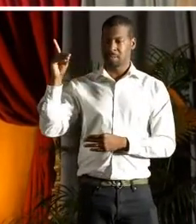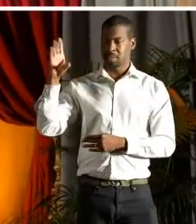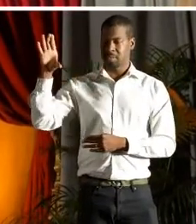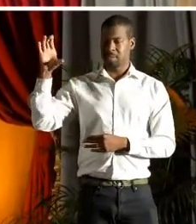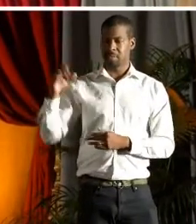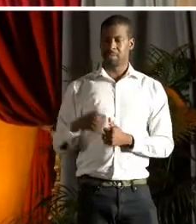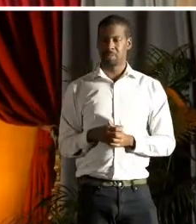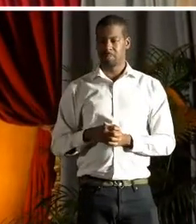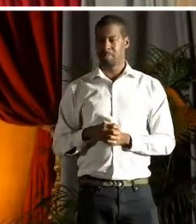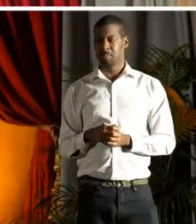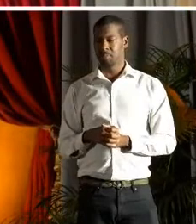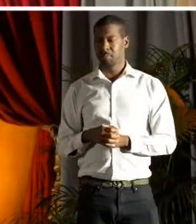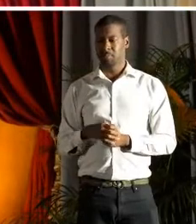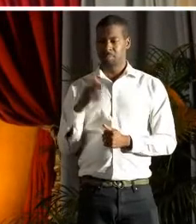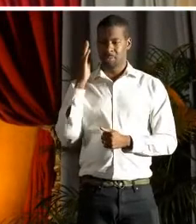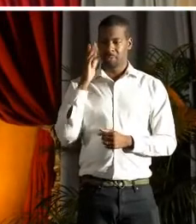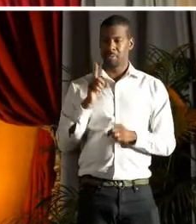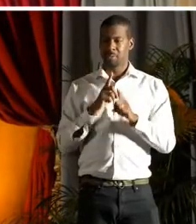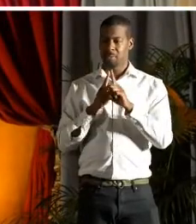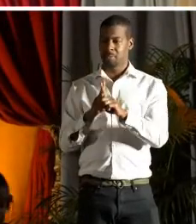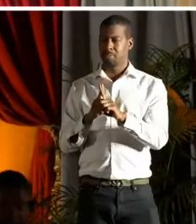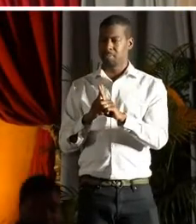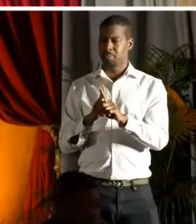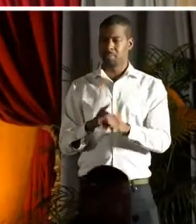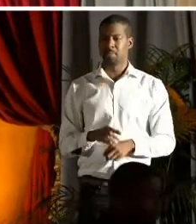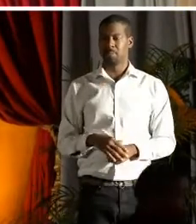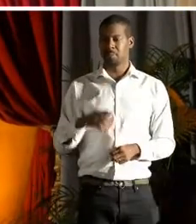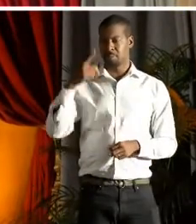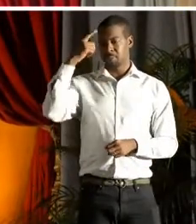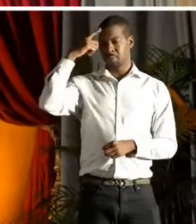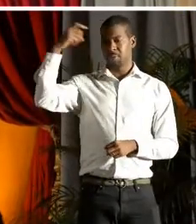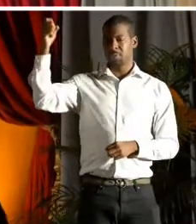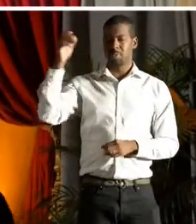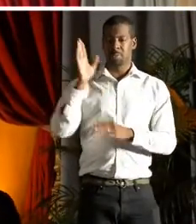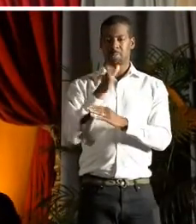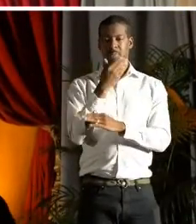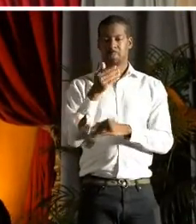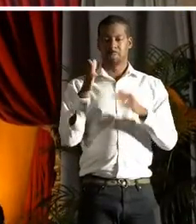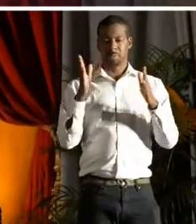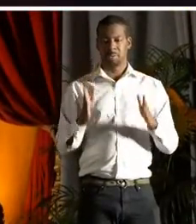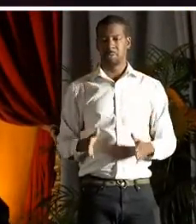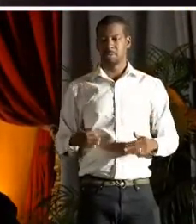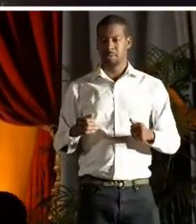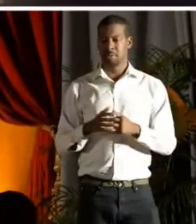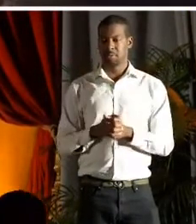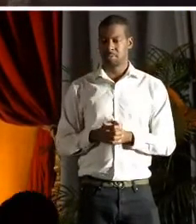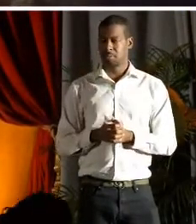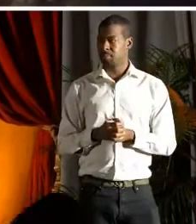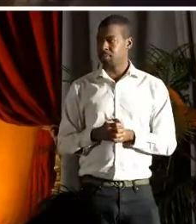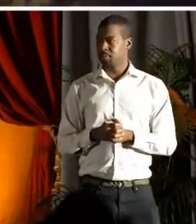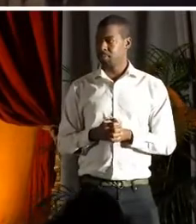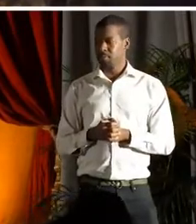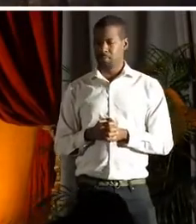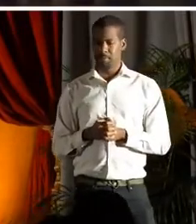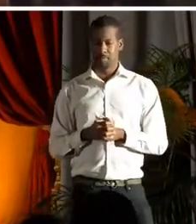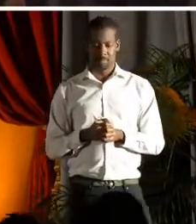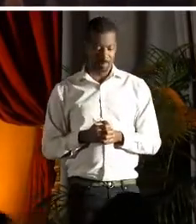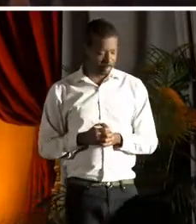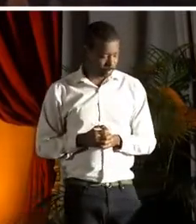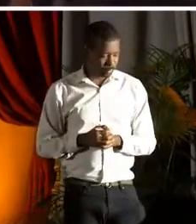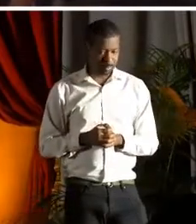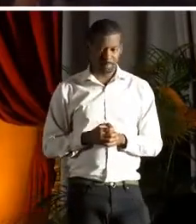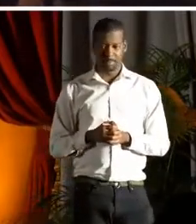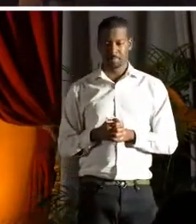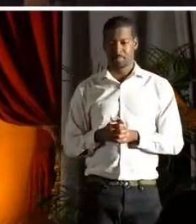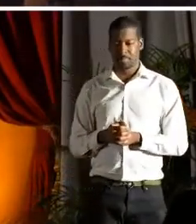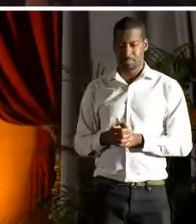she will be accompanied by members of the Dream Launchers under the direction of Jonathan Bell. So if there are any dry bones in the place, get